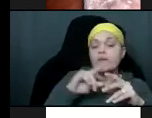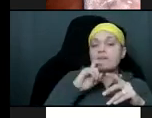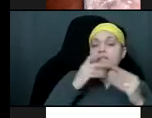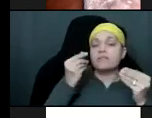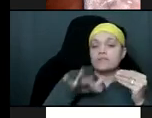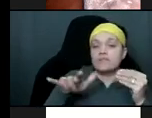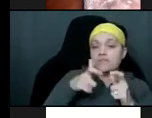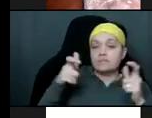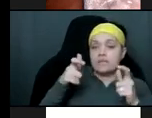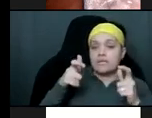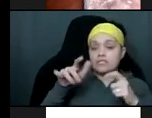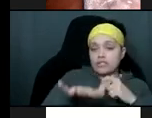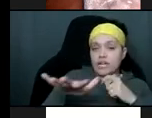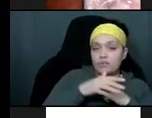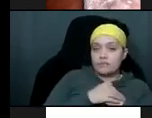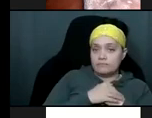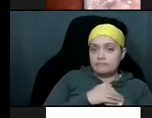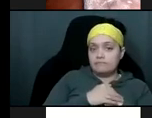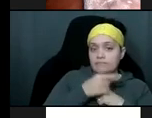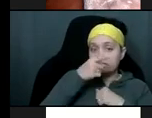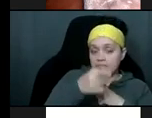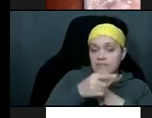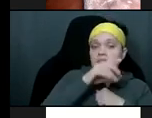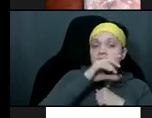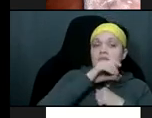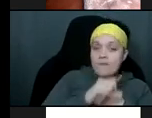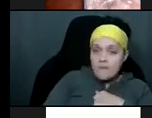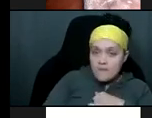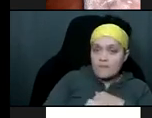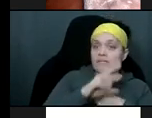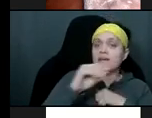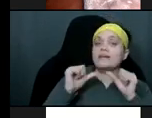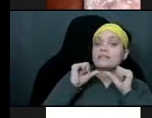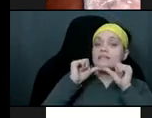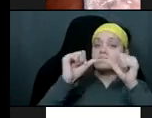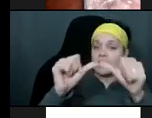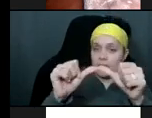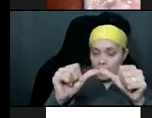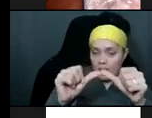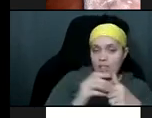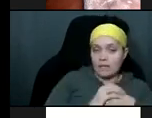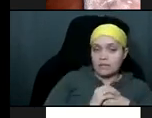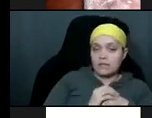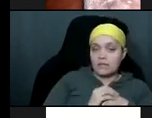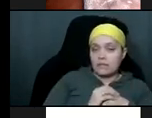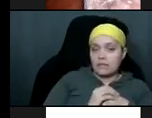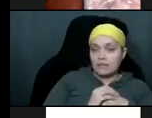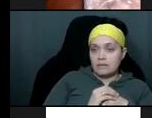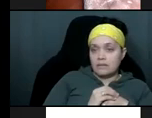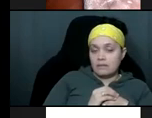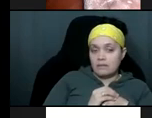major landscape. These are ancient and stable landscapes then.